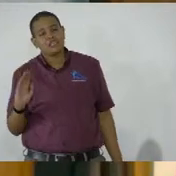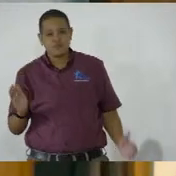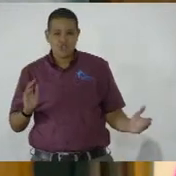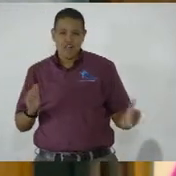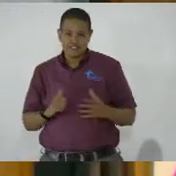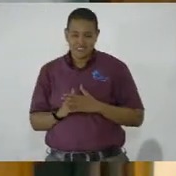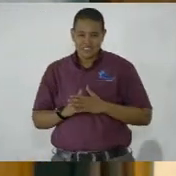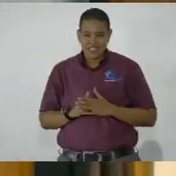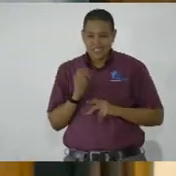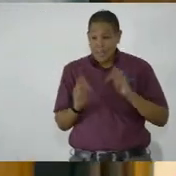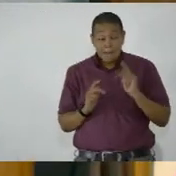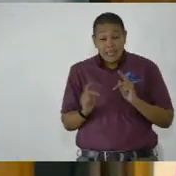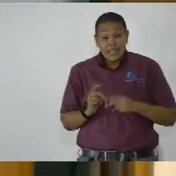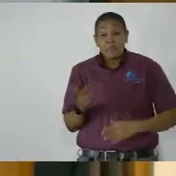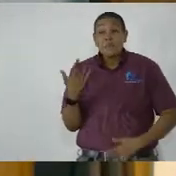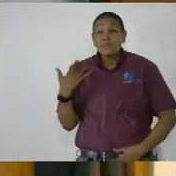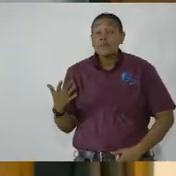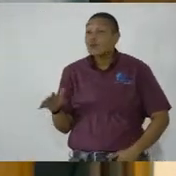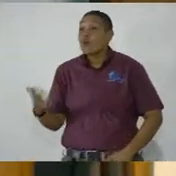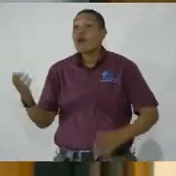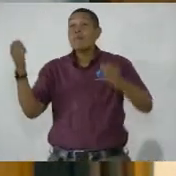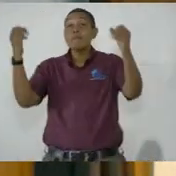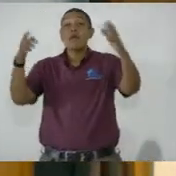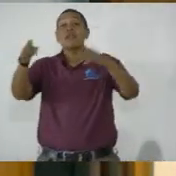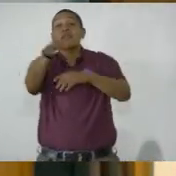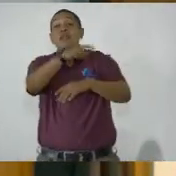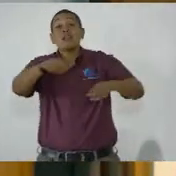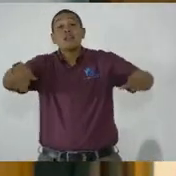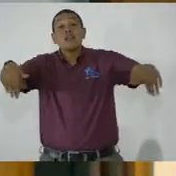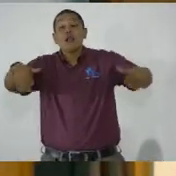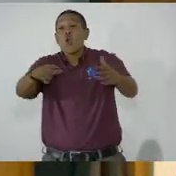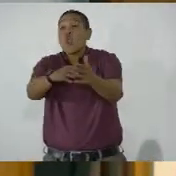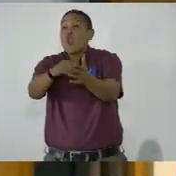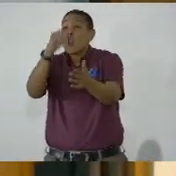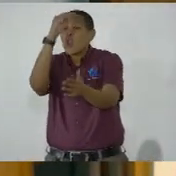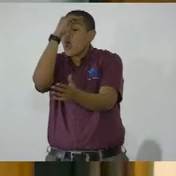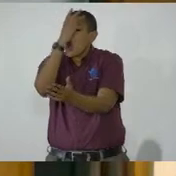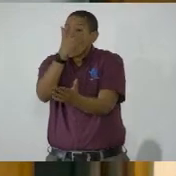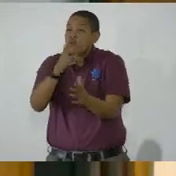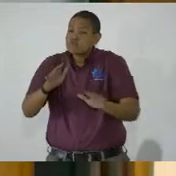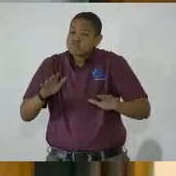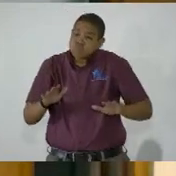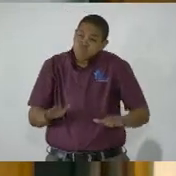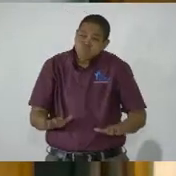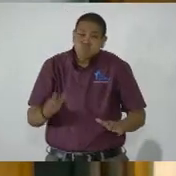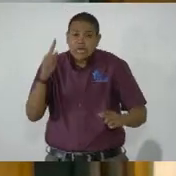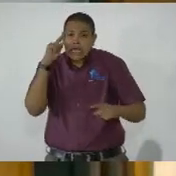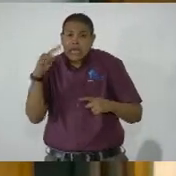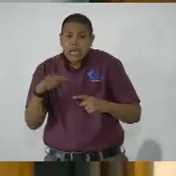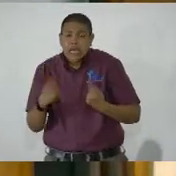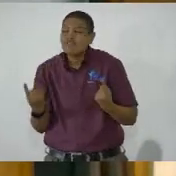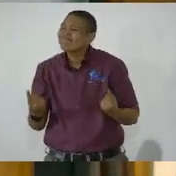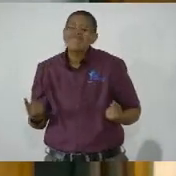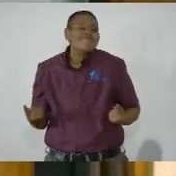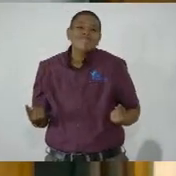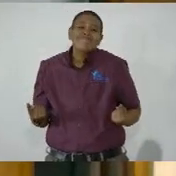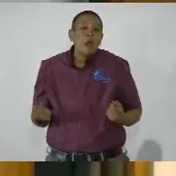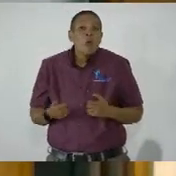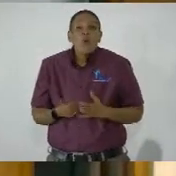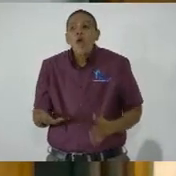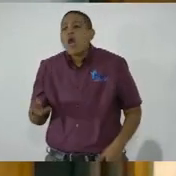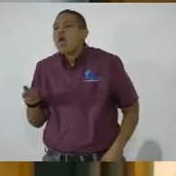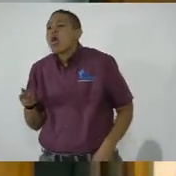As a people, Madam Speaker, many of us have not yet learned to settle our disagreements without resorting